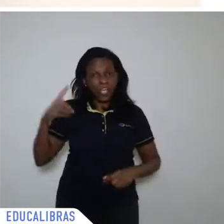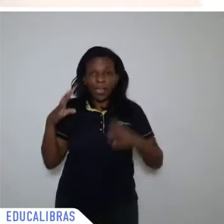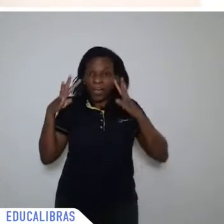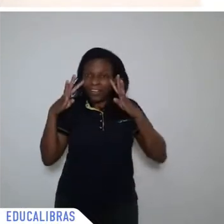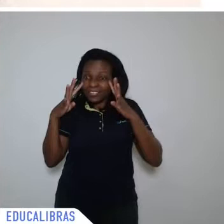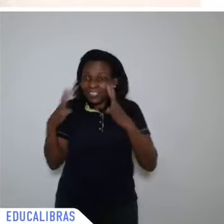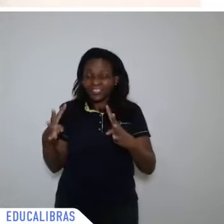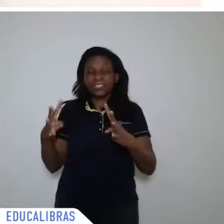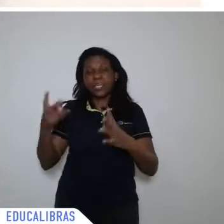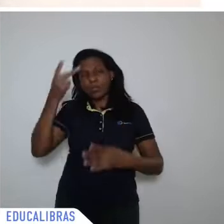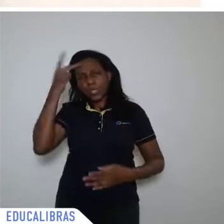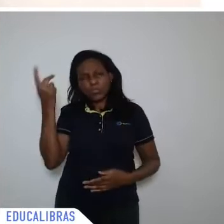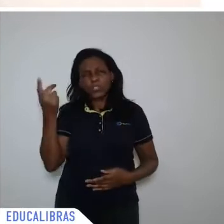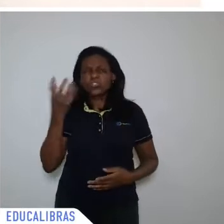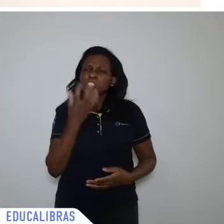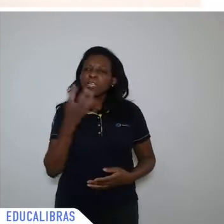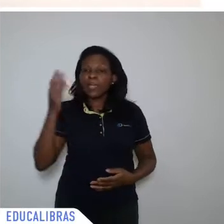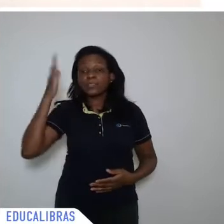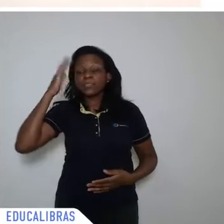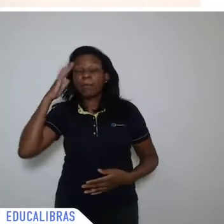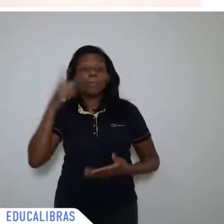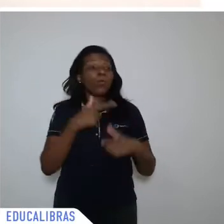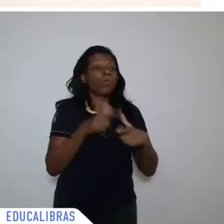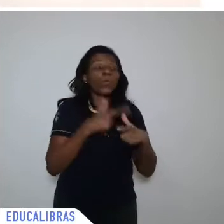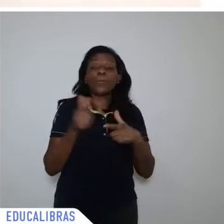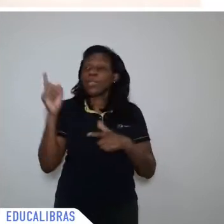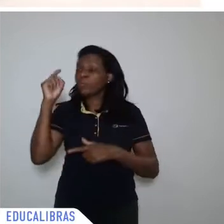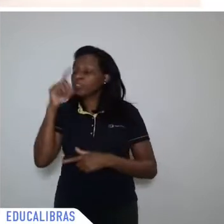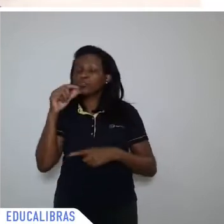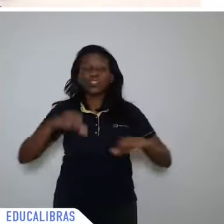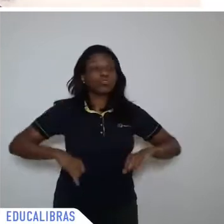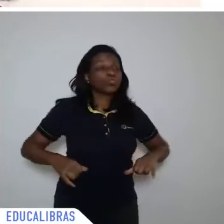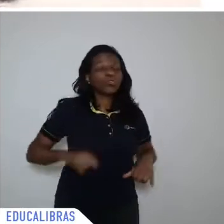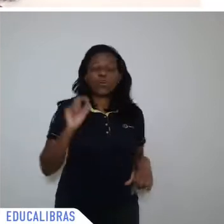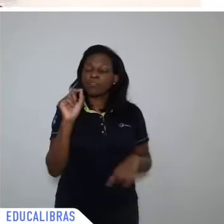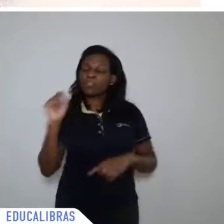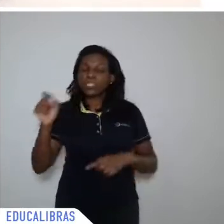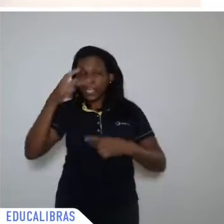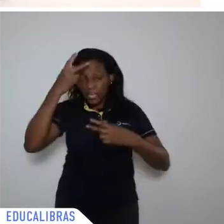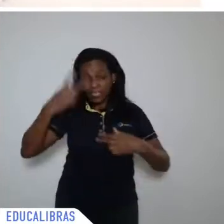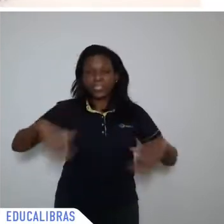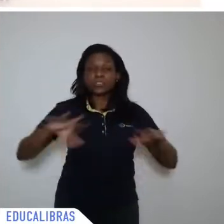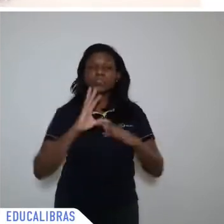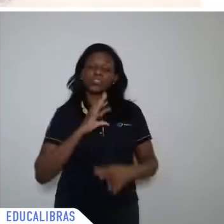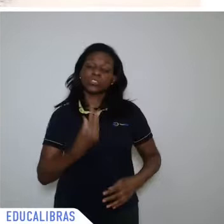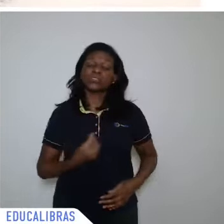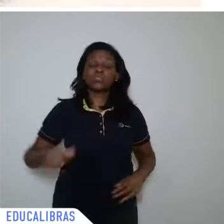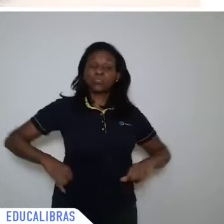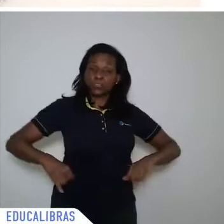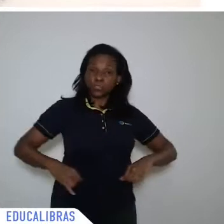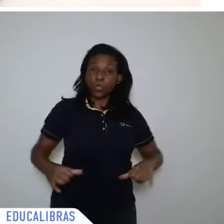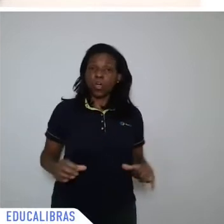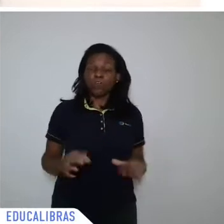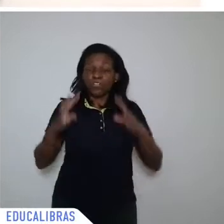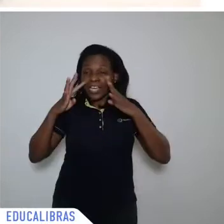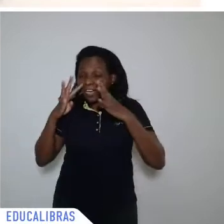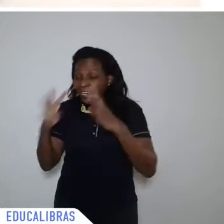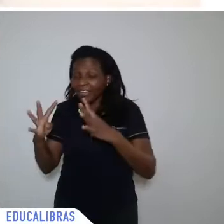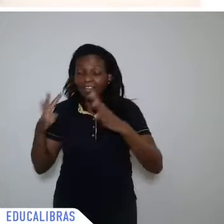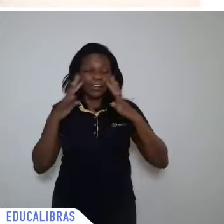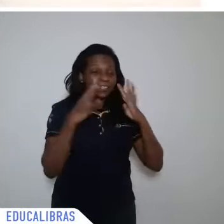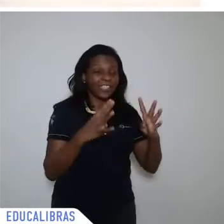scenario that we have to be ever more attentive. If you want to find out what problems and violences trans